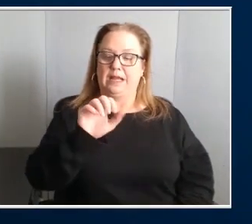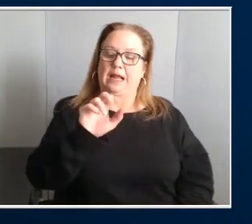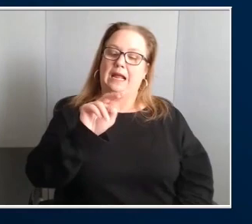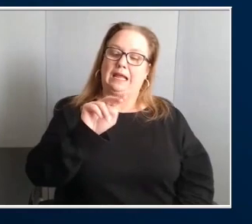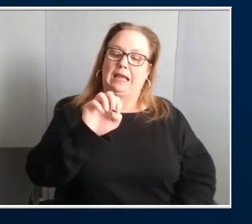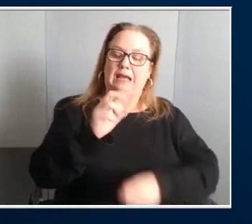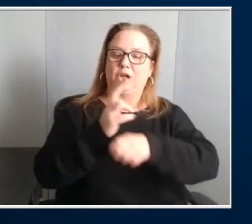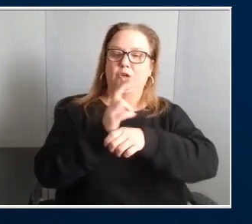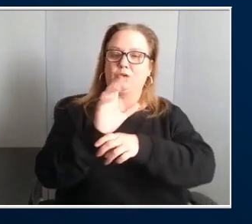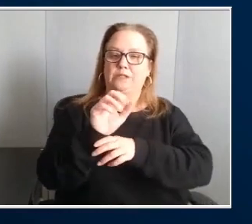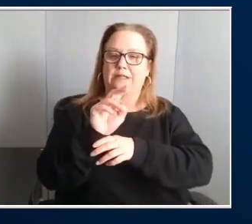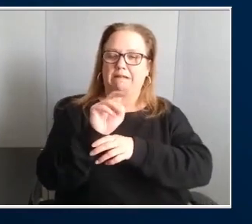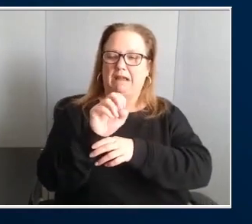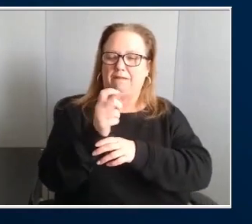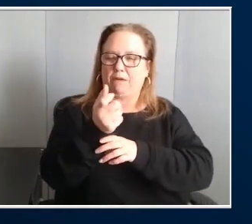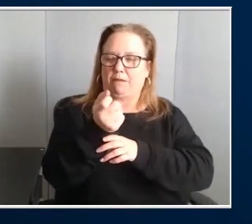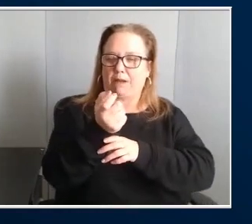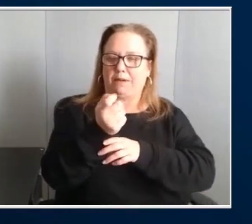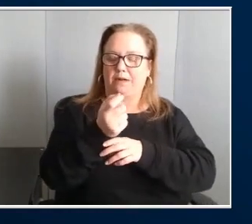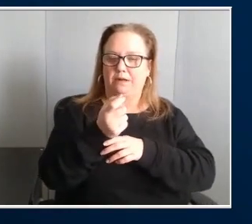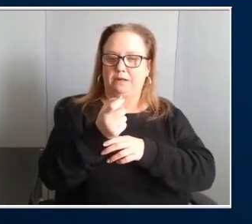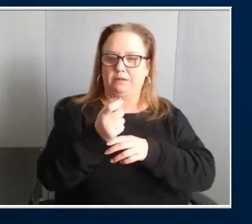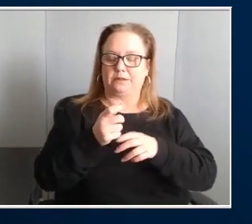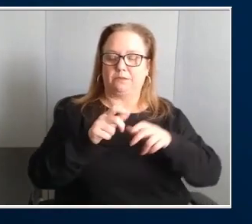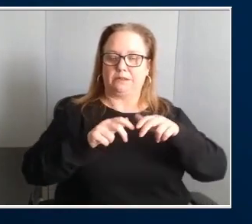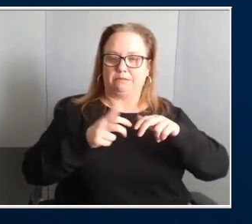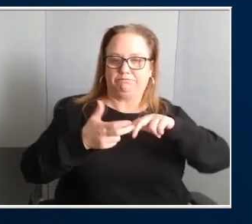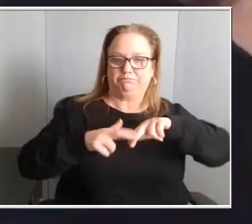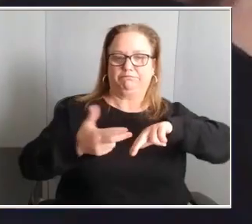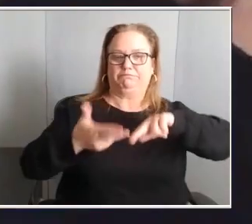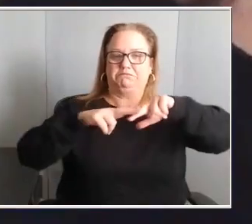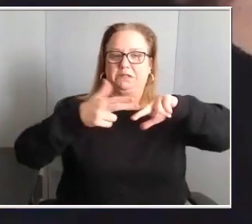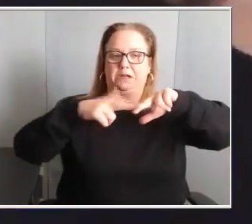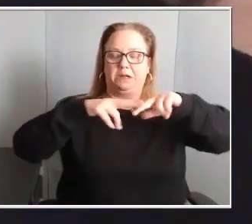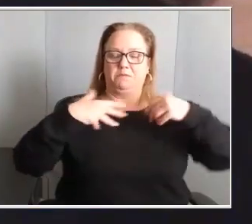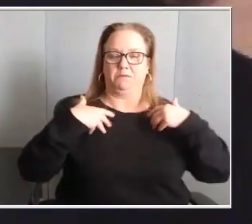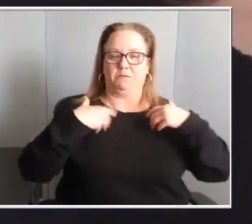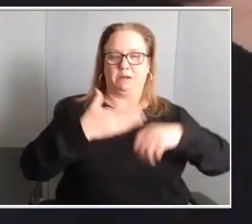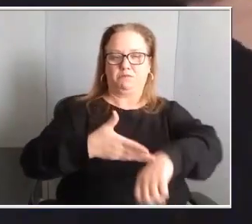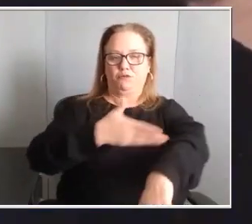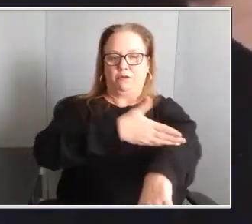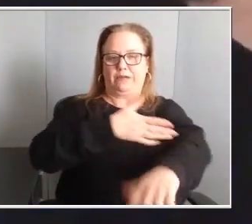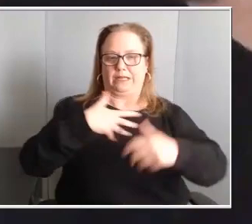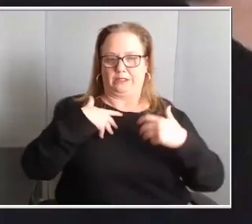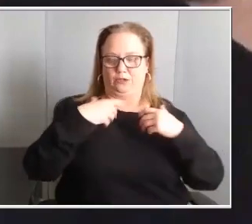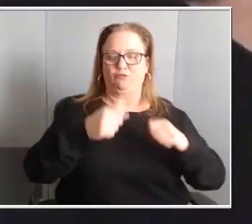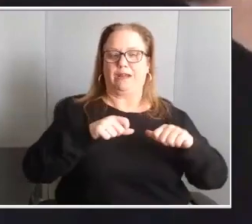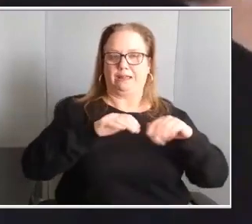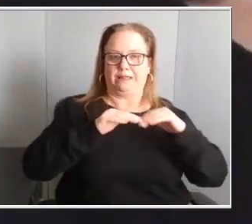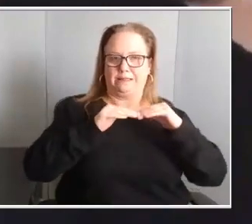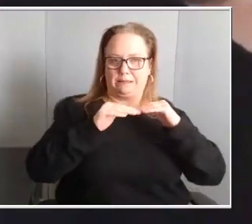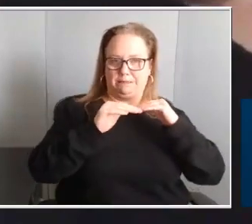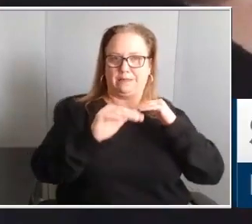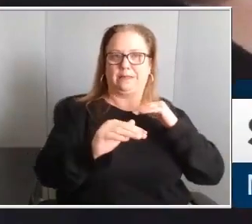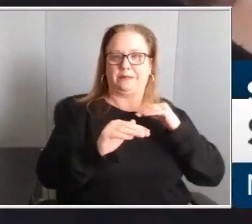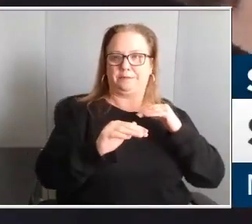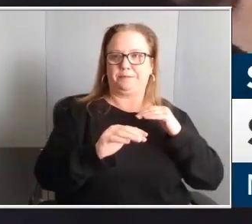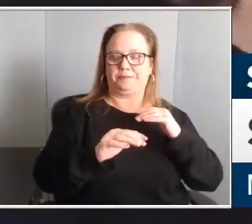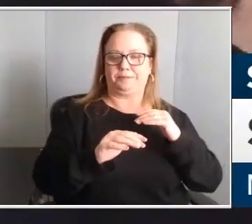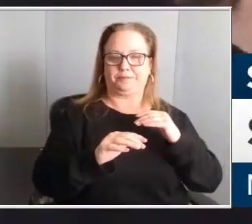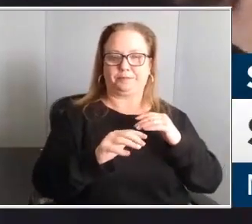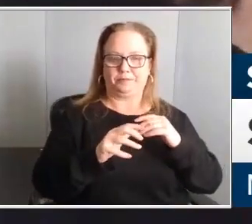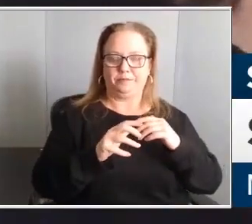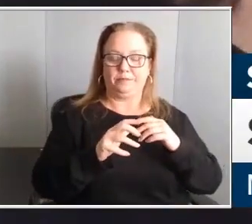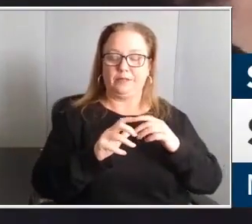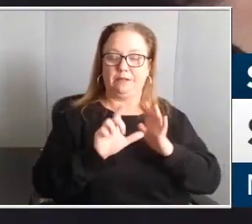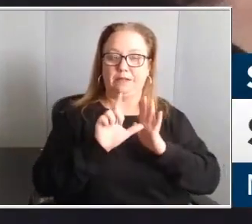while, just while he was building up strength and building up stability, and gradually got rid of the